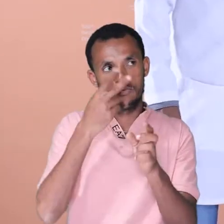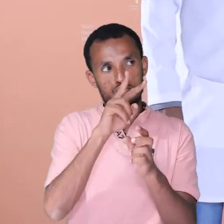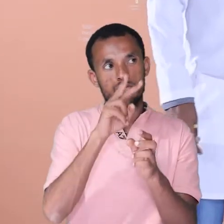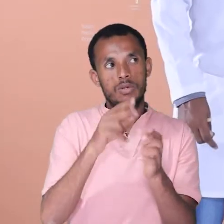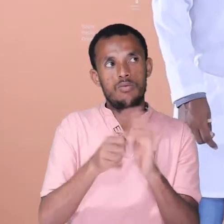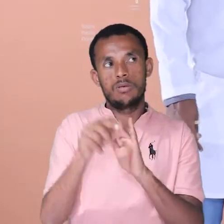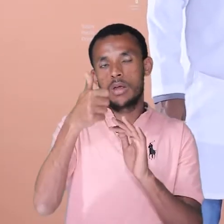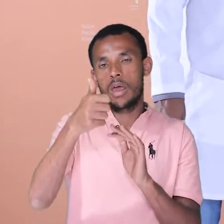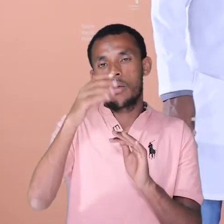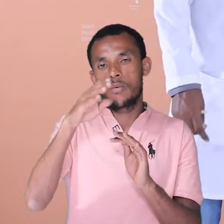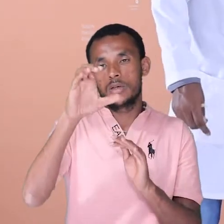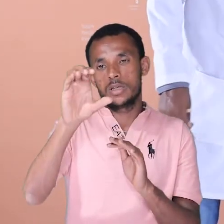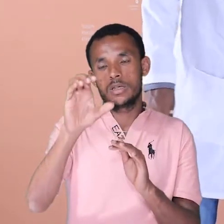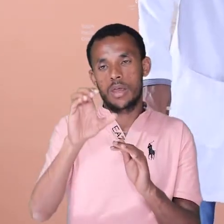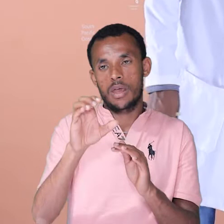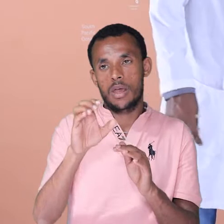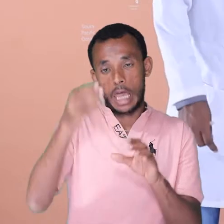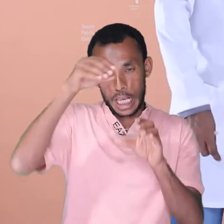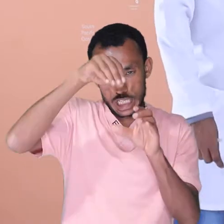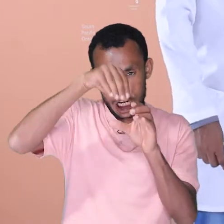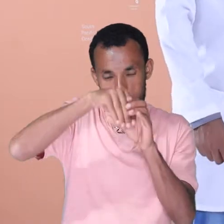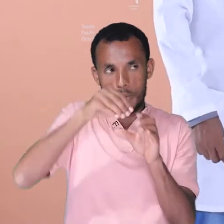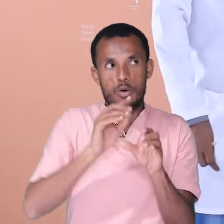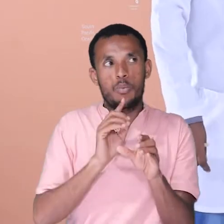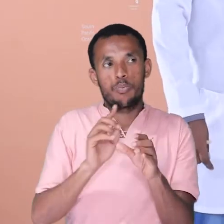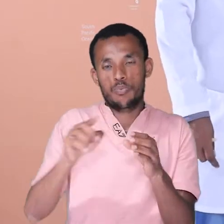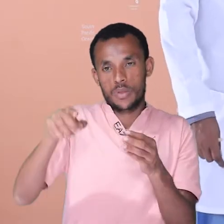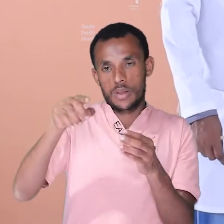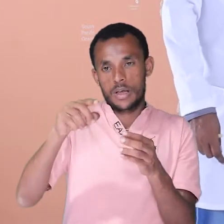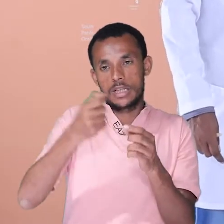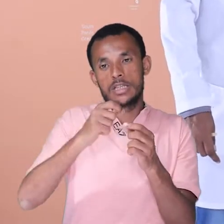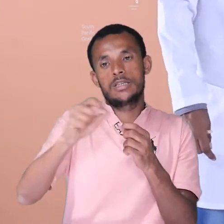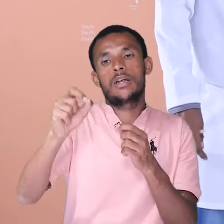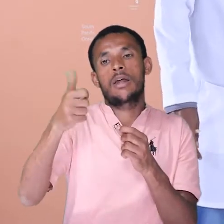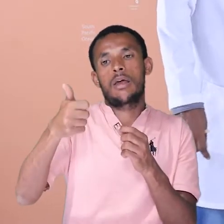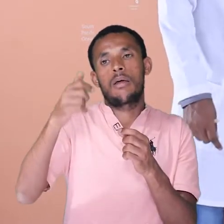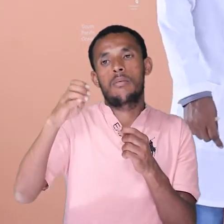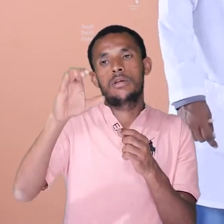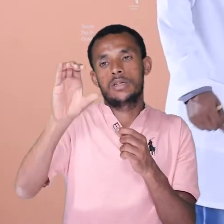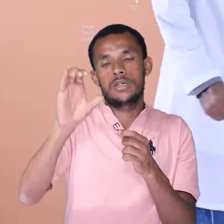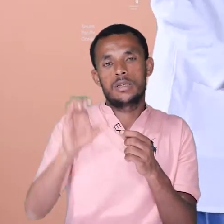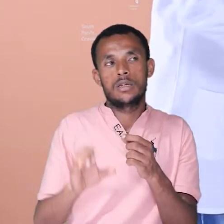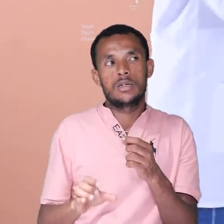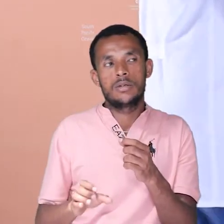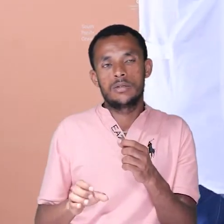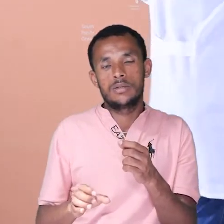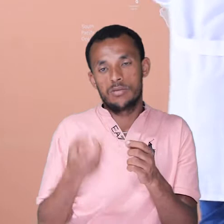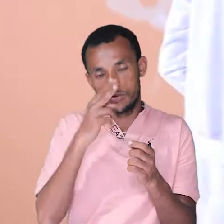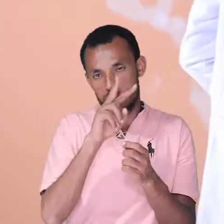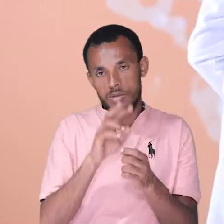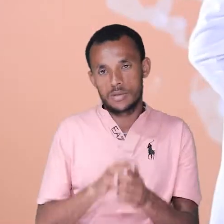angle ABC is inscribed by the arc ABC. This is inscribed arc.